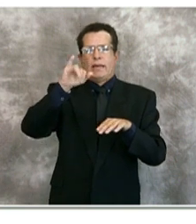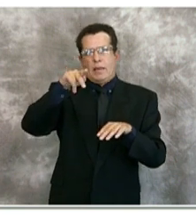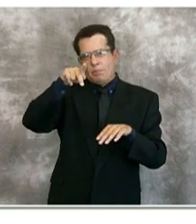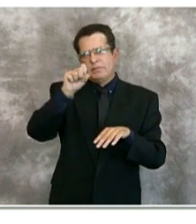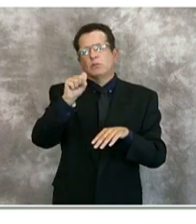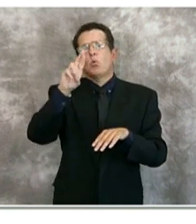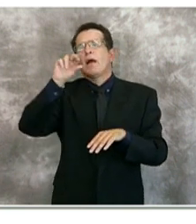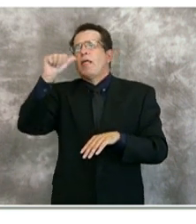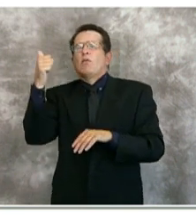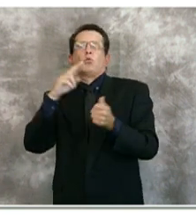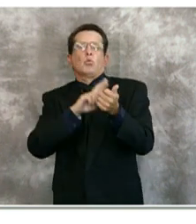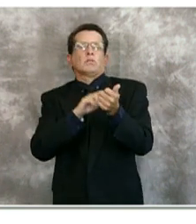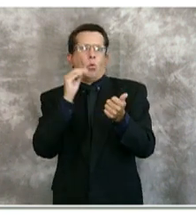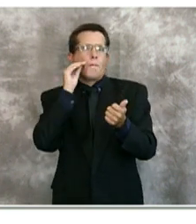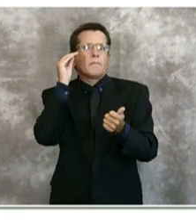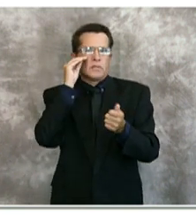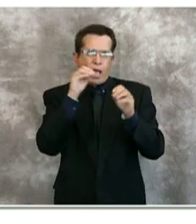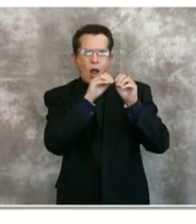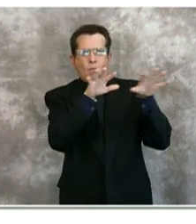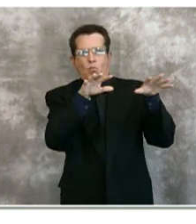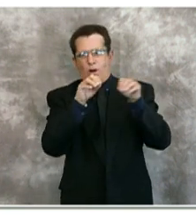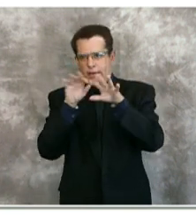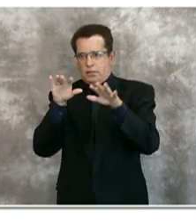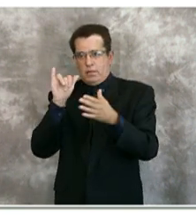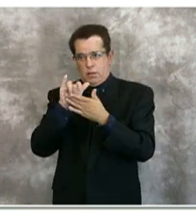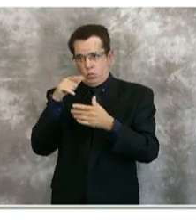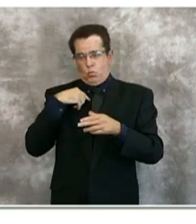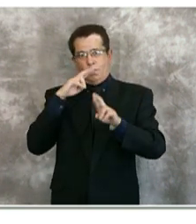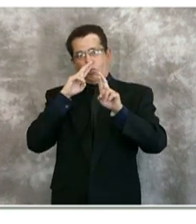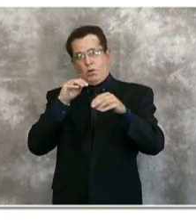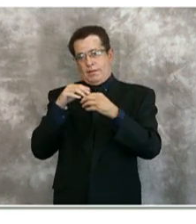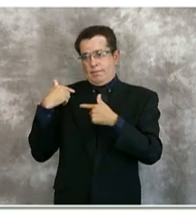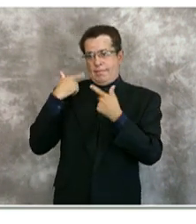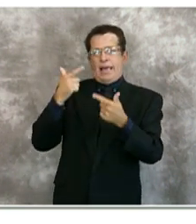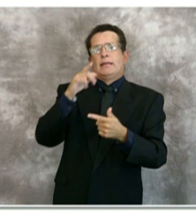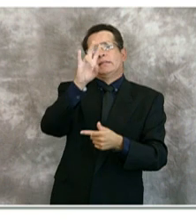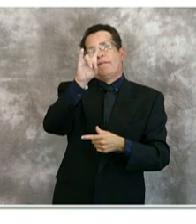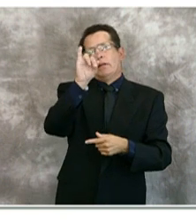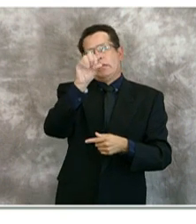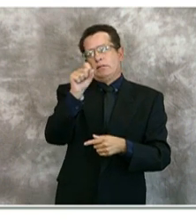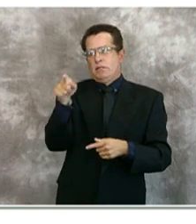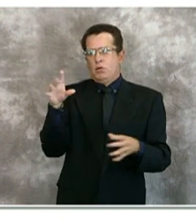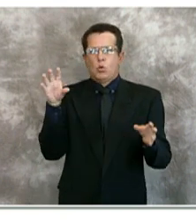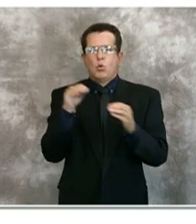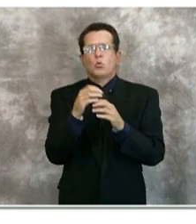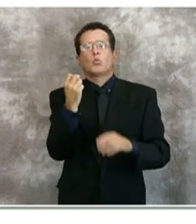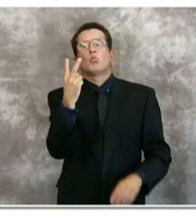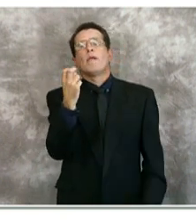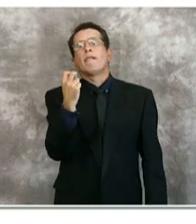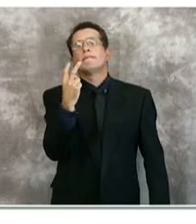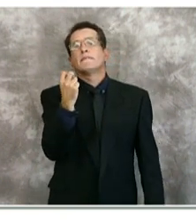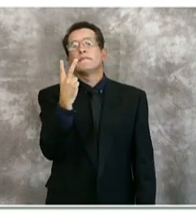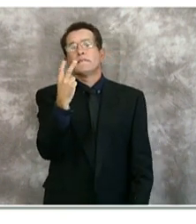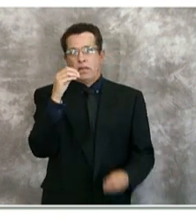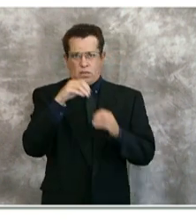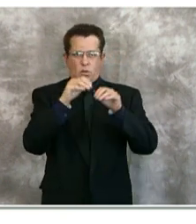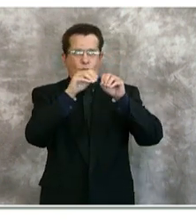facilities. The outbreaks reported over the past 7 days include 12 total community